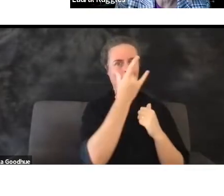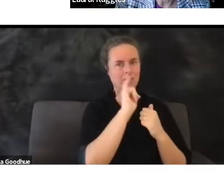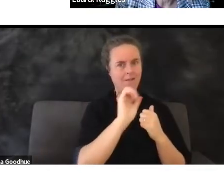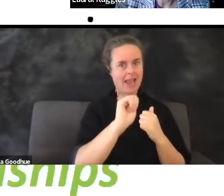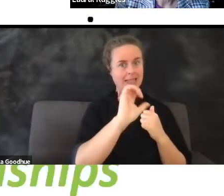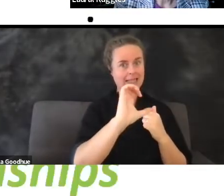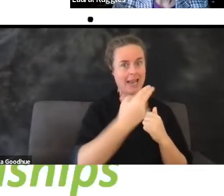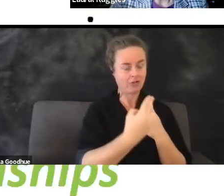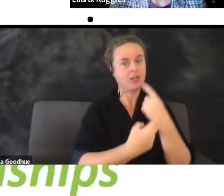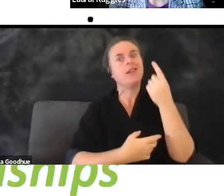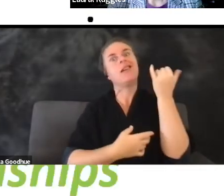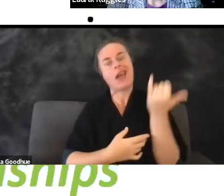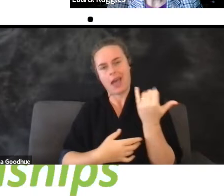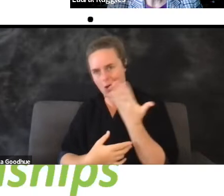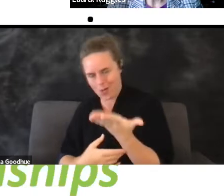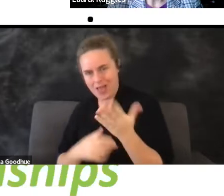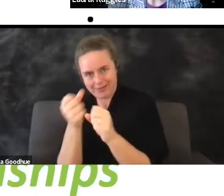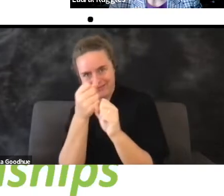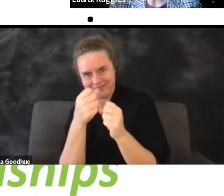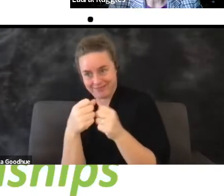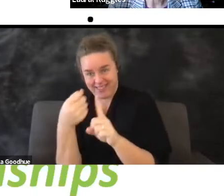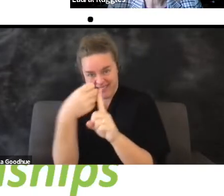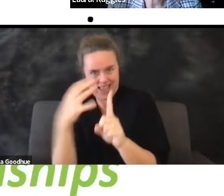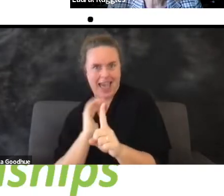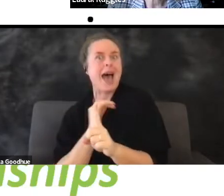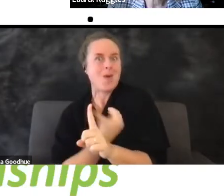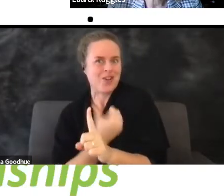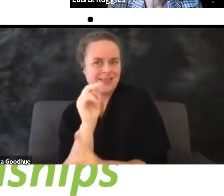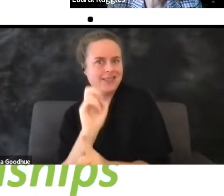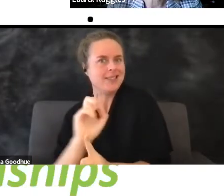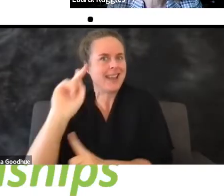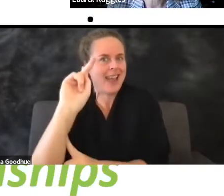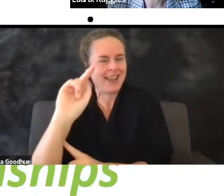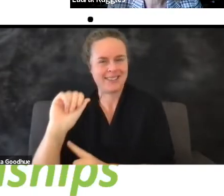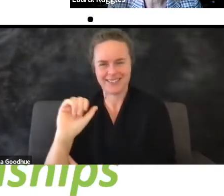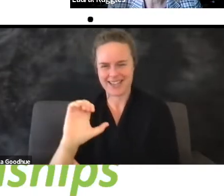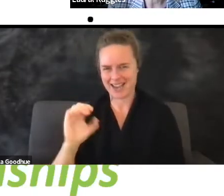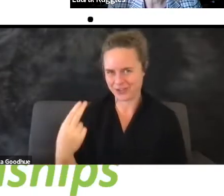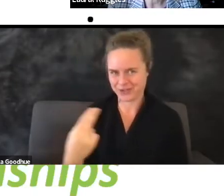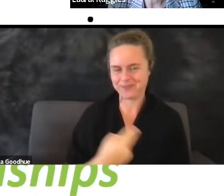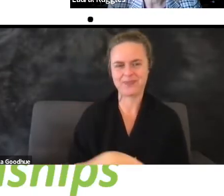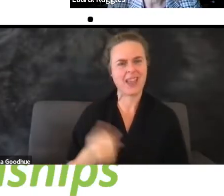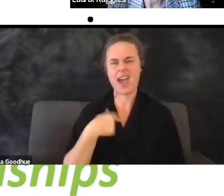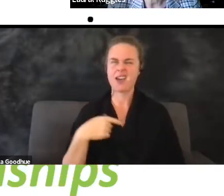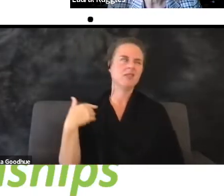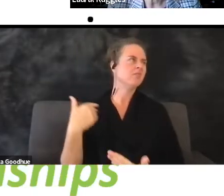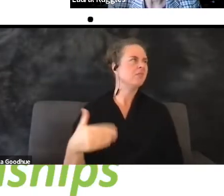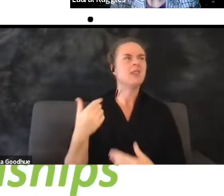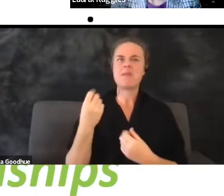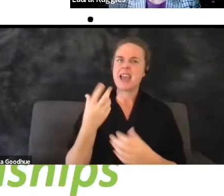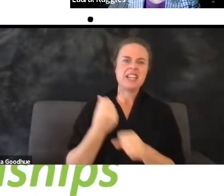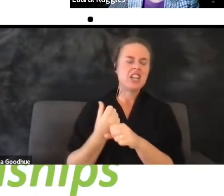morning. I have done so many presentations on NEK Prosper over the years, and I